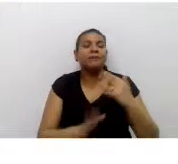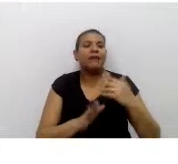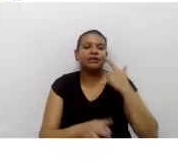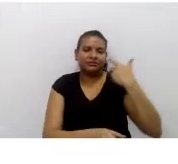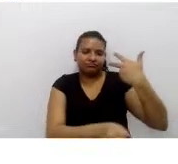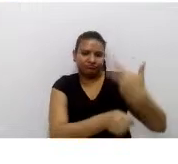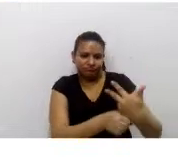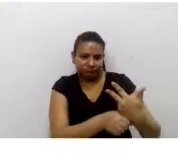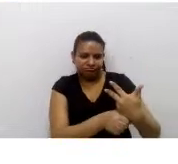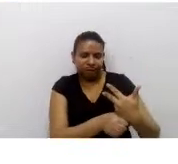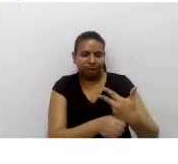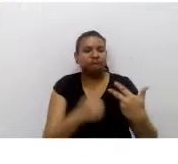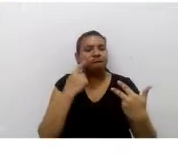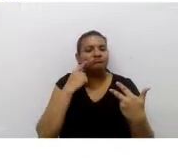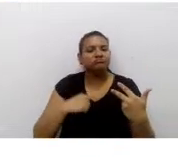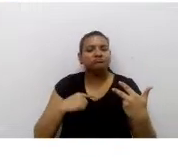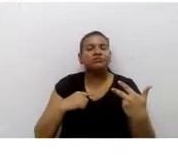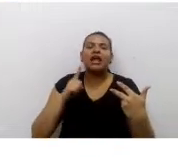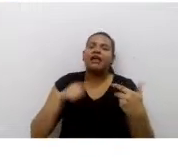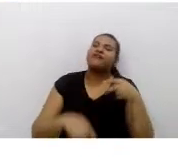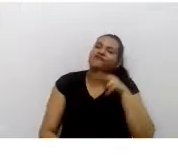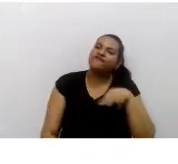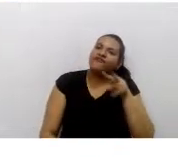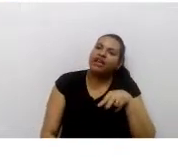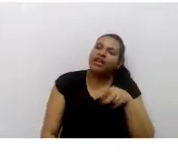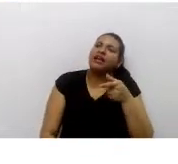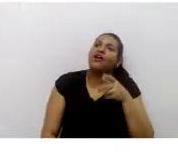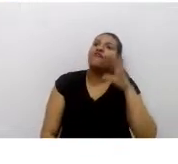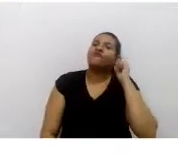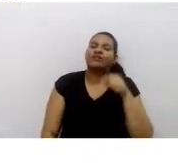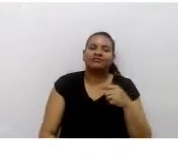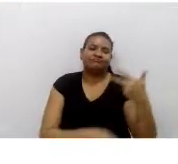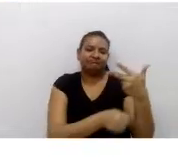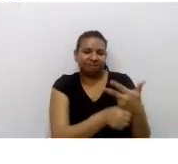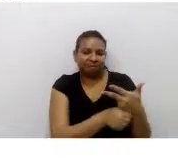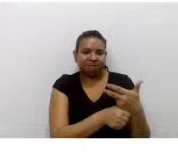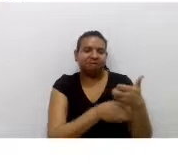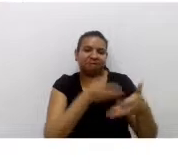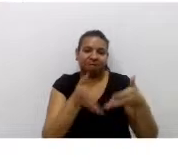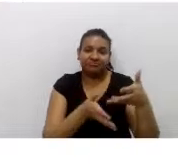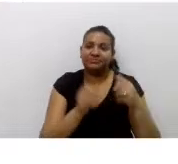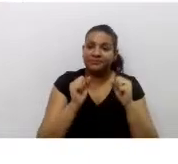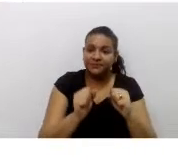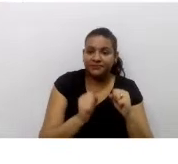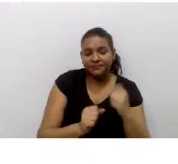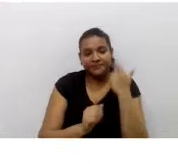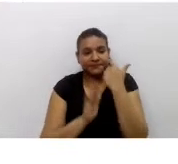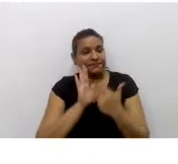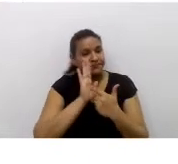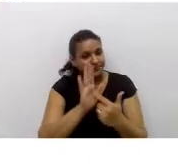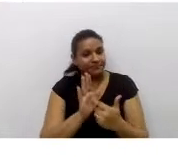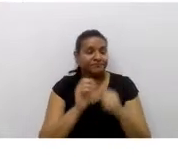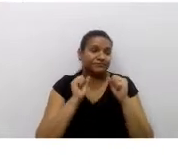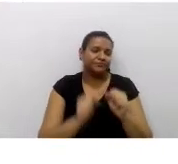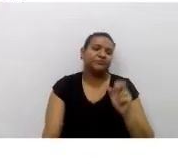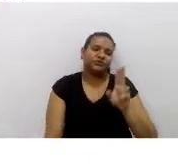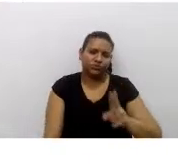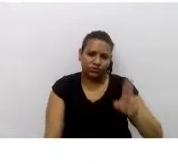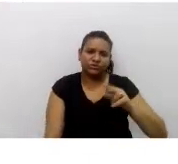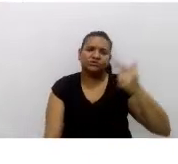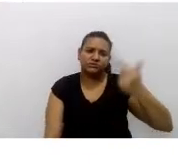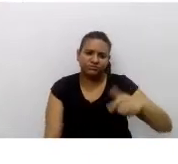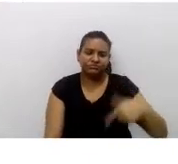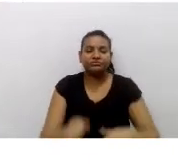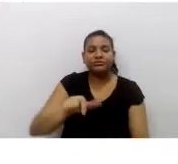these presentations can be reusable for future classes too. So even though it takes time, you can use them with